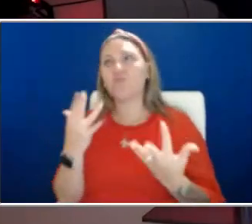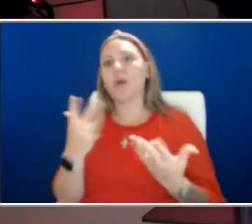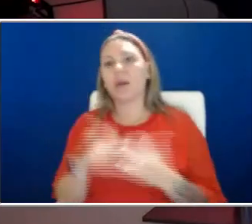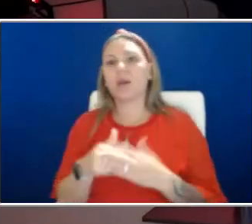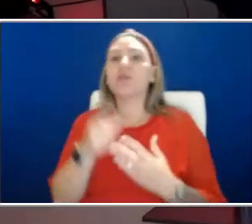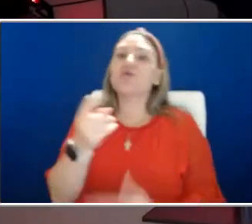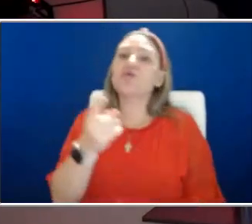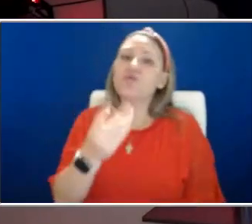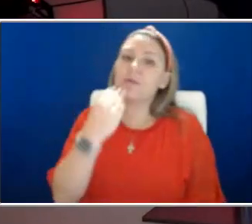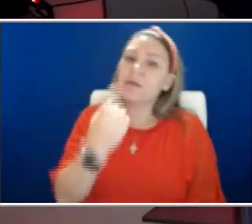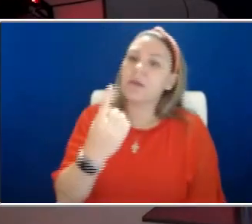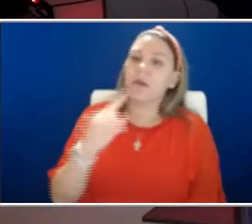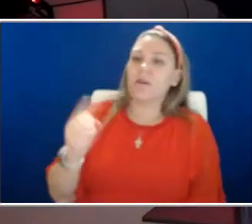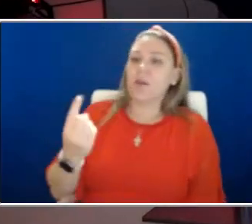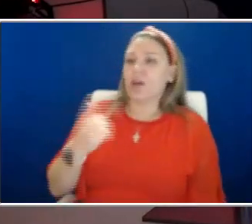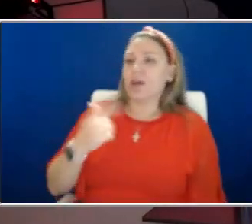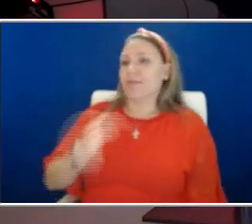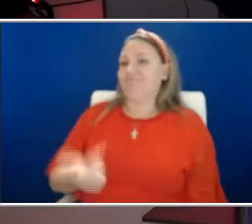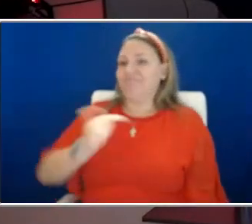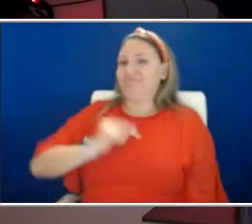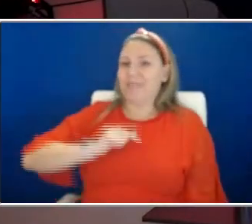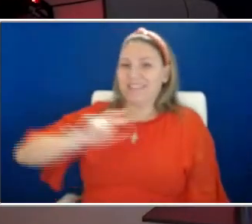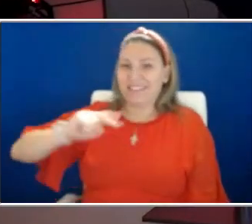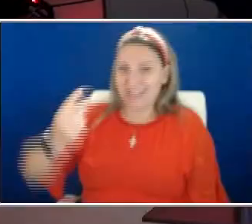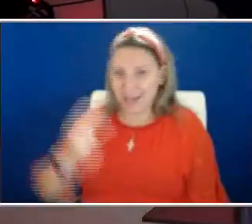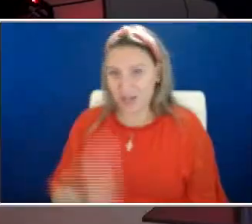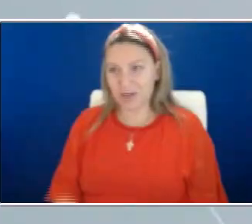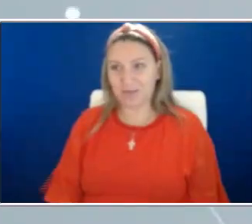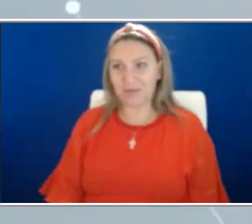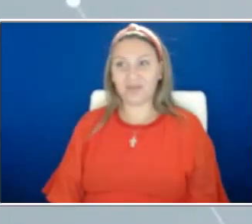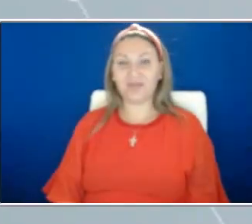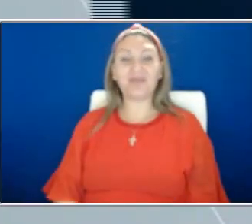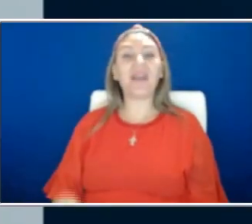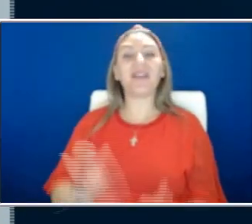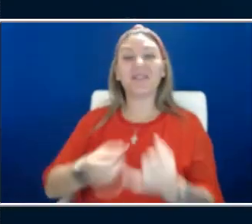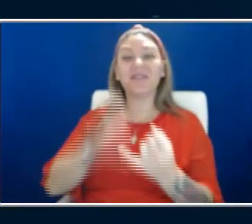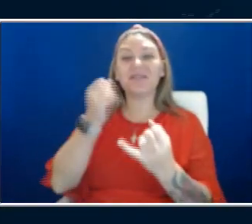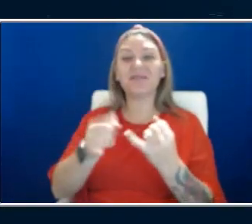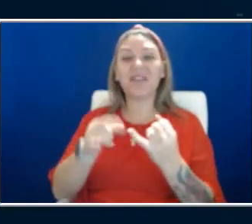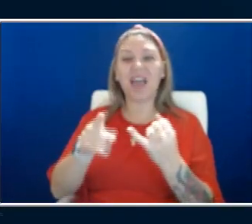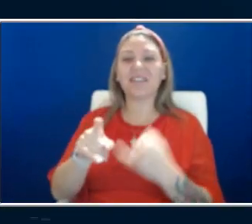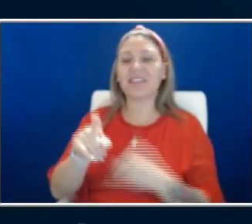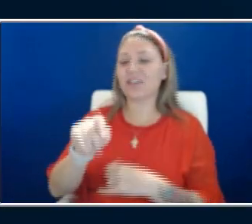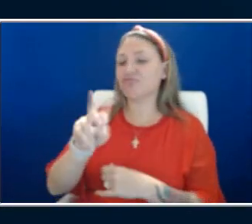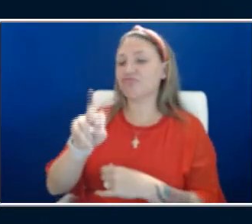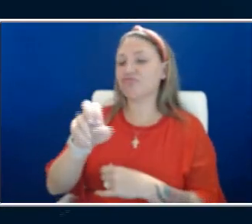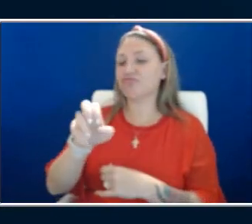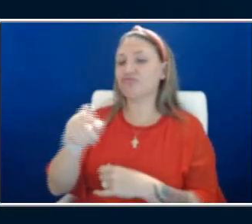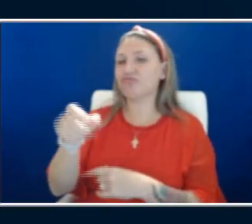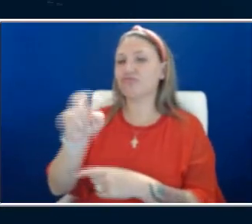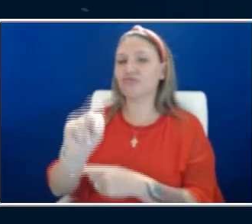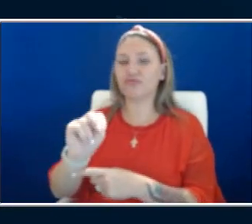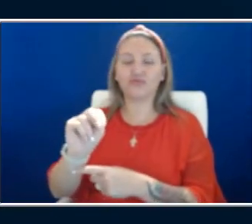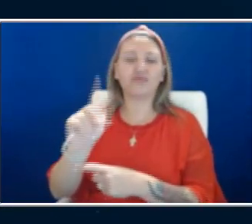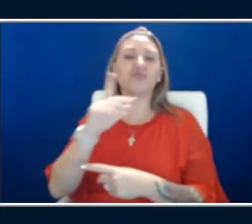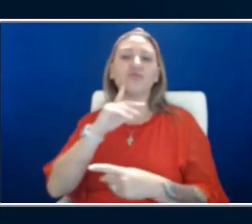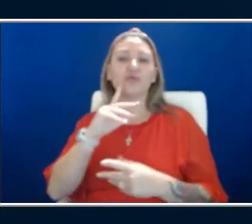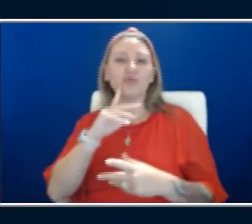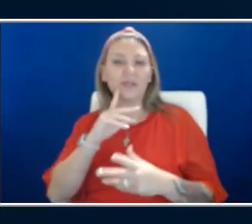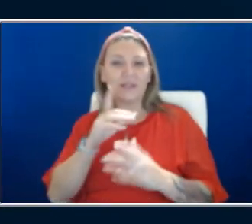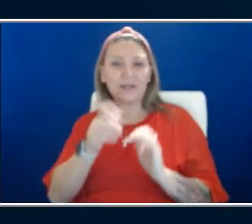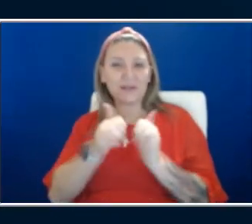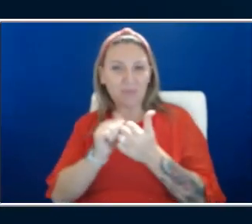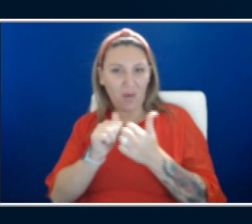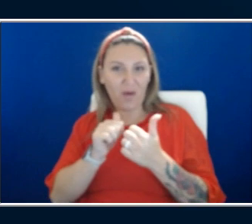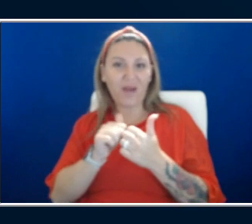try one first, and then I'm going second. Finally, this morning, a live look at the Truman Sports Complex, where the Royals begin an exciting sports weekend